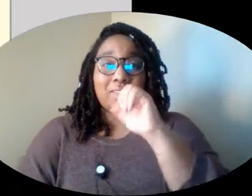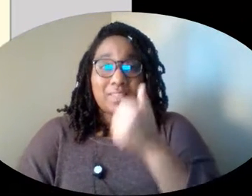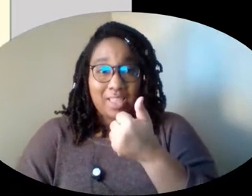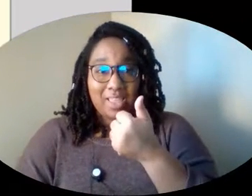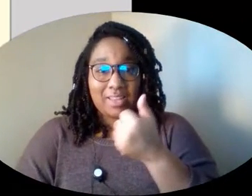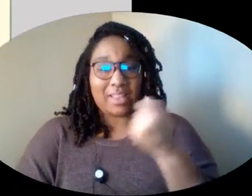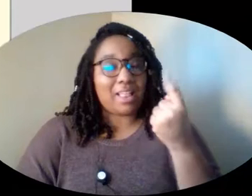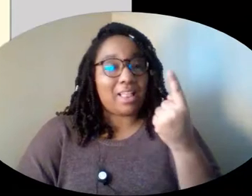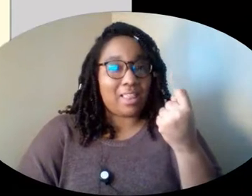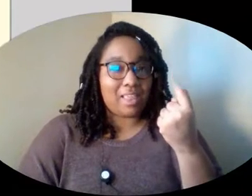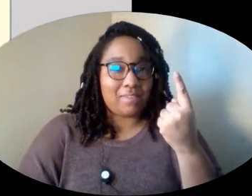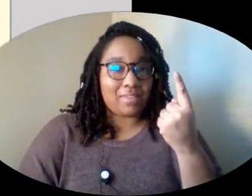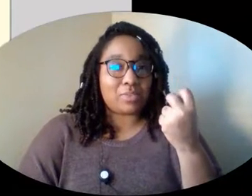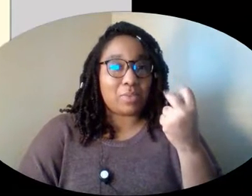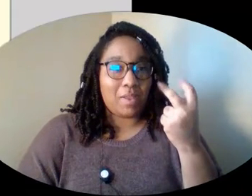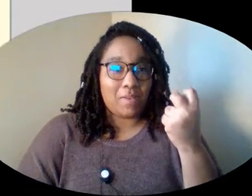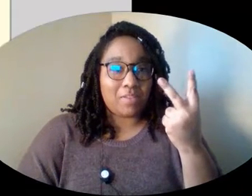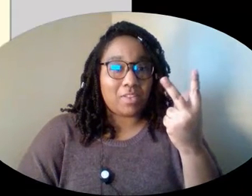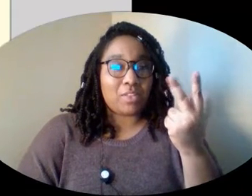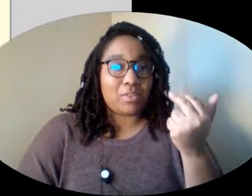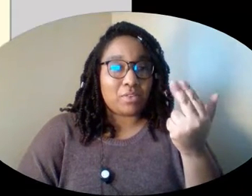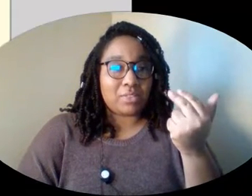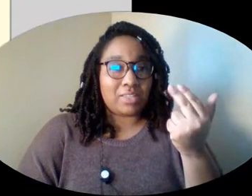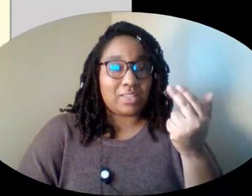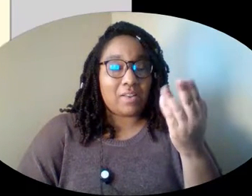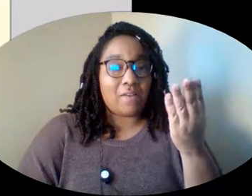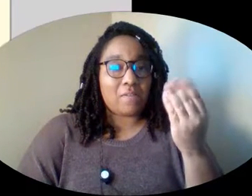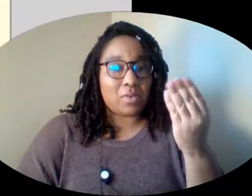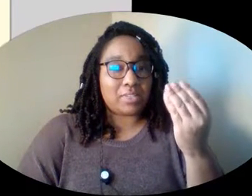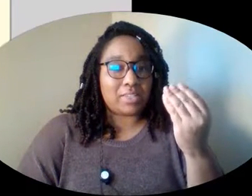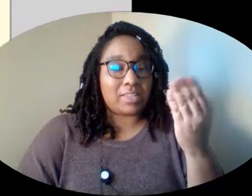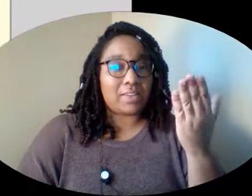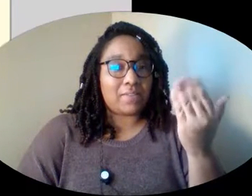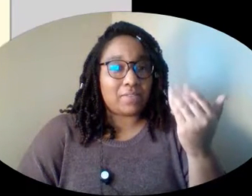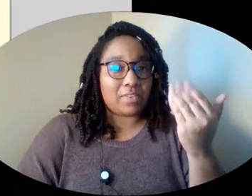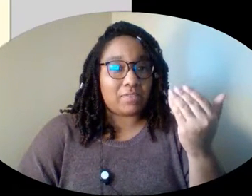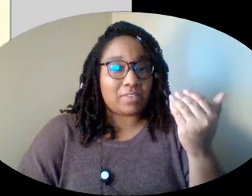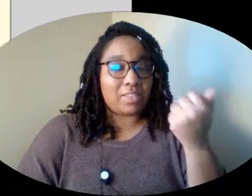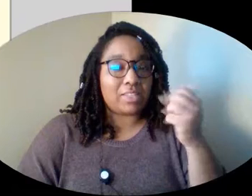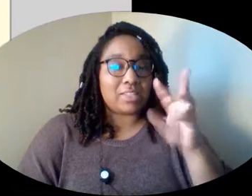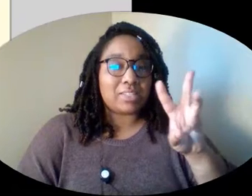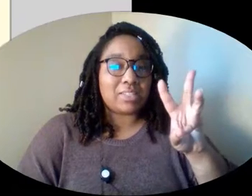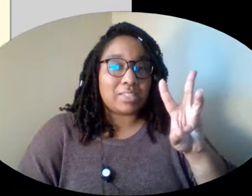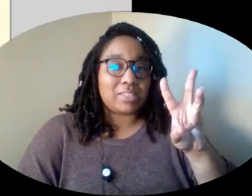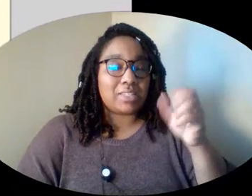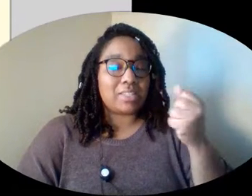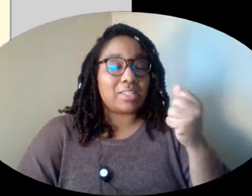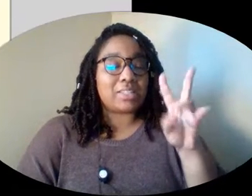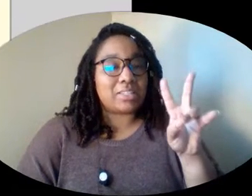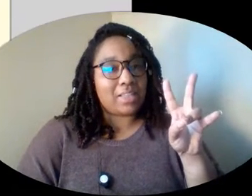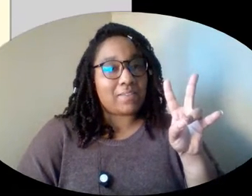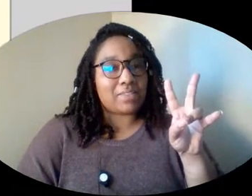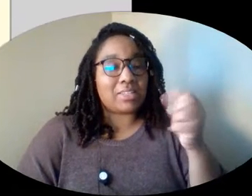10, 11, 12, 13, 14, 15,